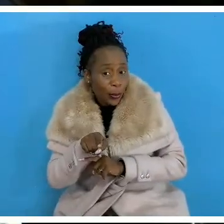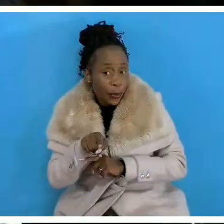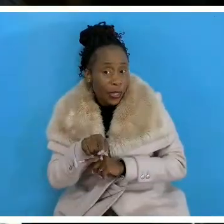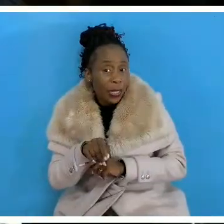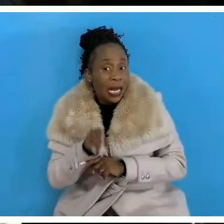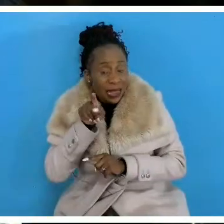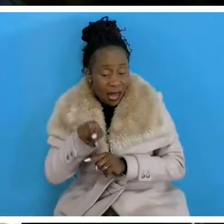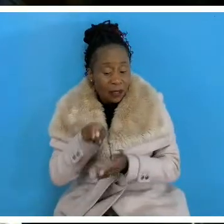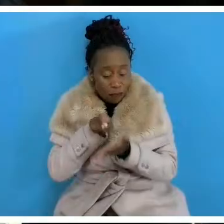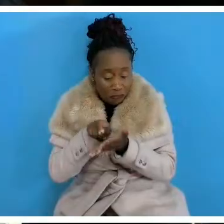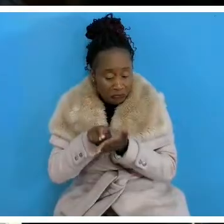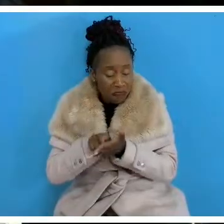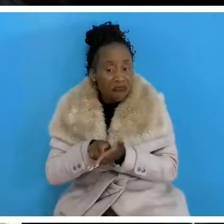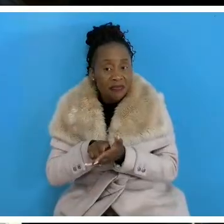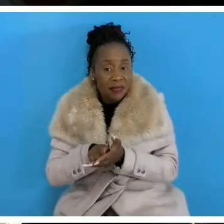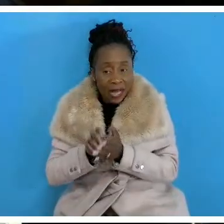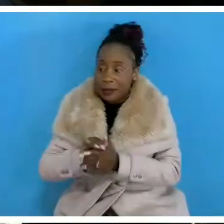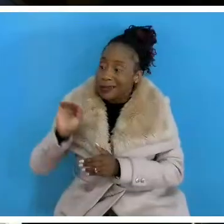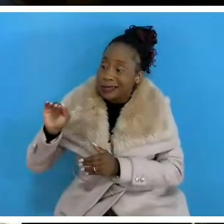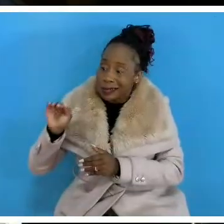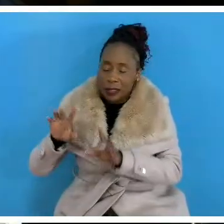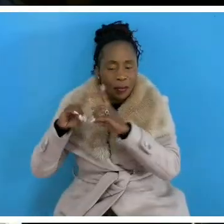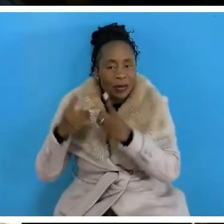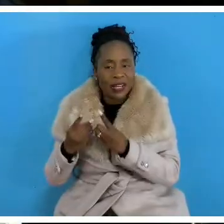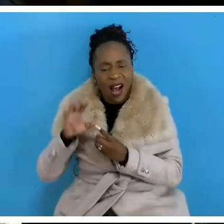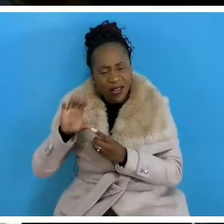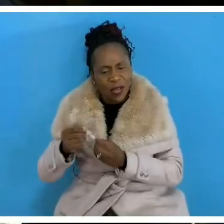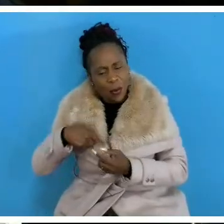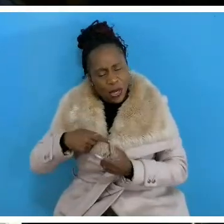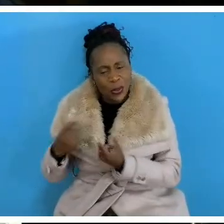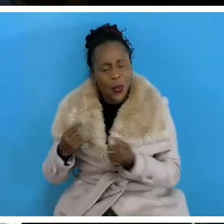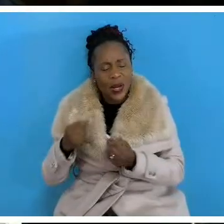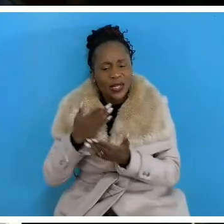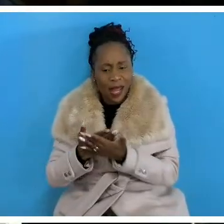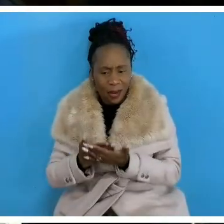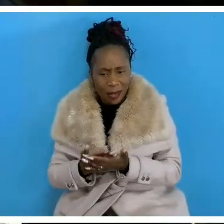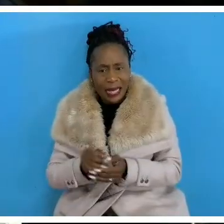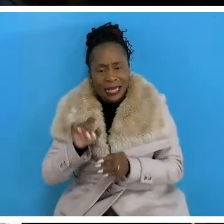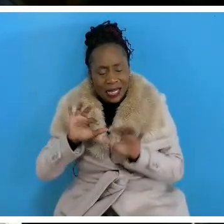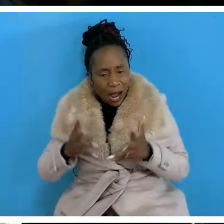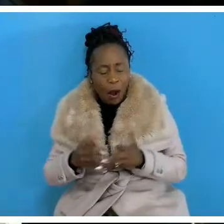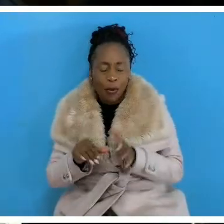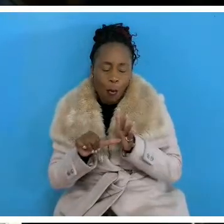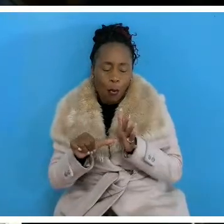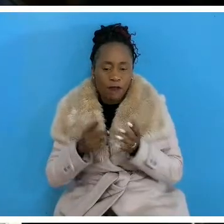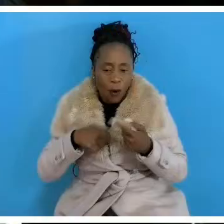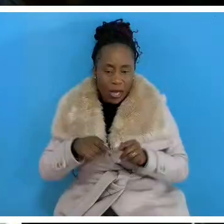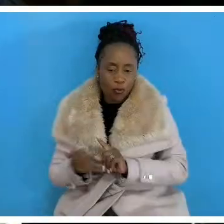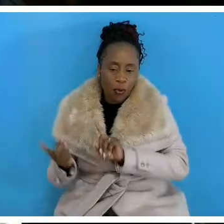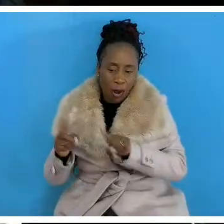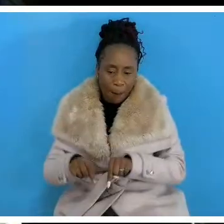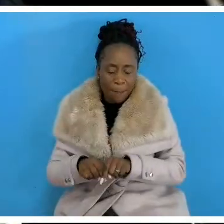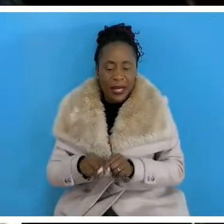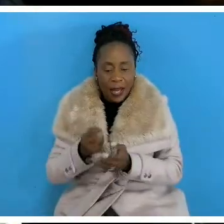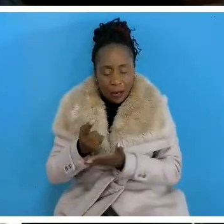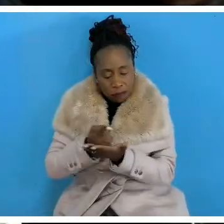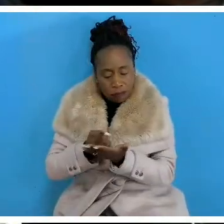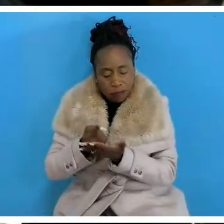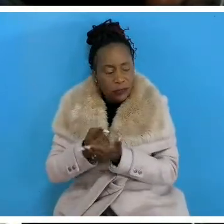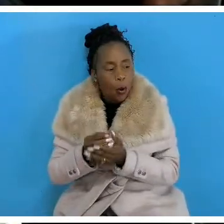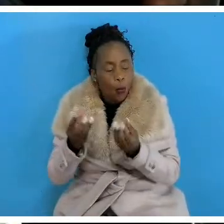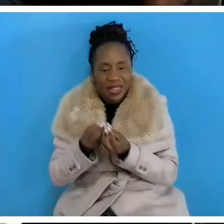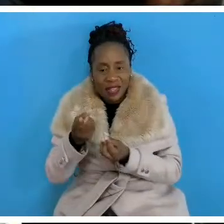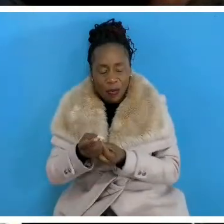that up with the department to see what we can do. And that's how important it is for us to engage with you. That's part of